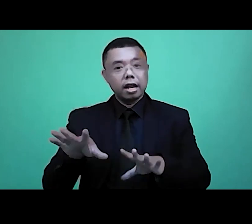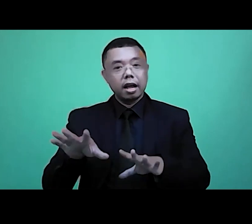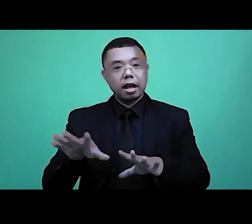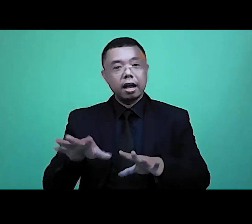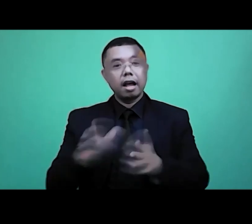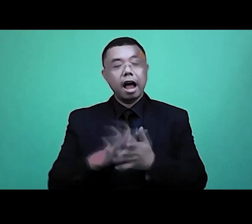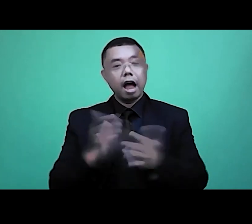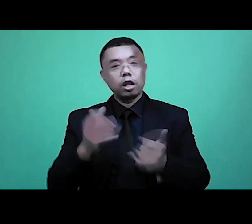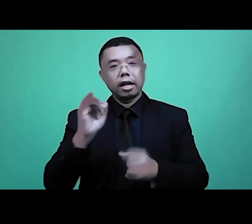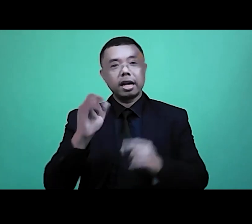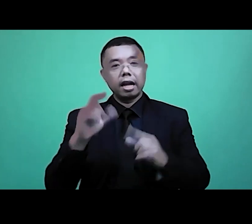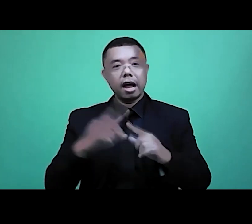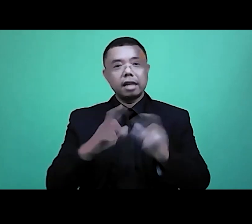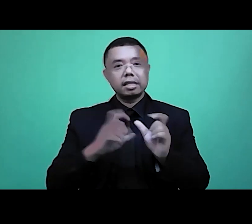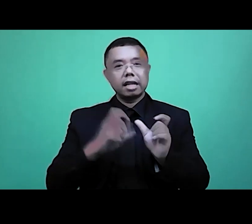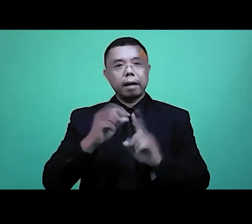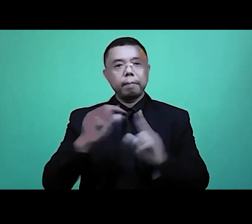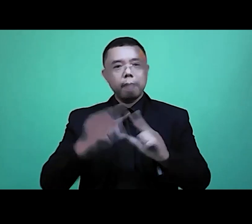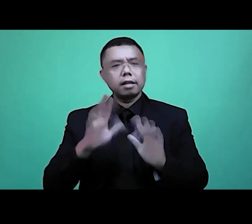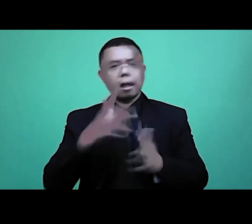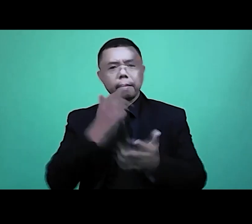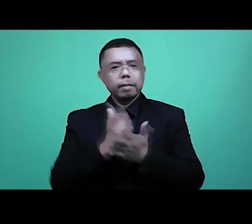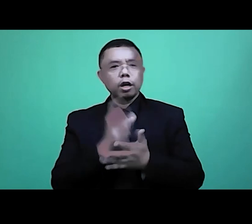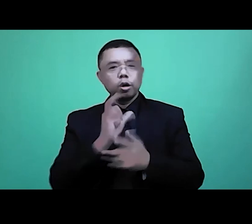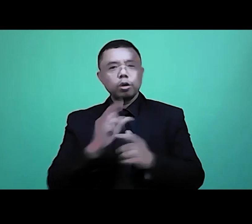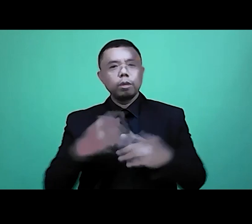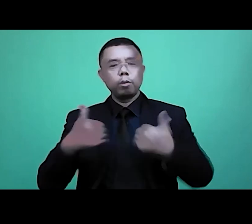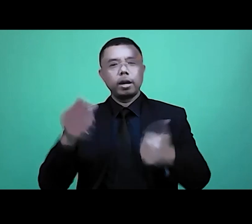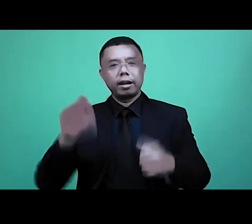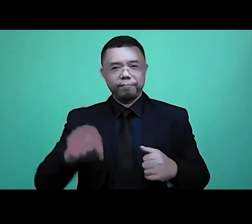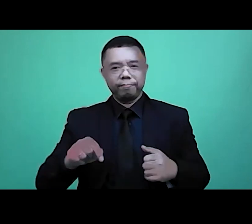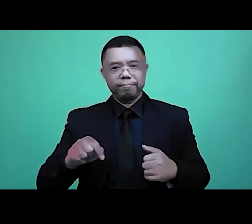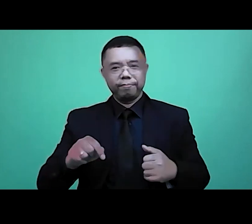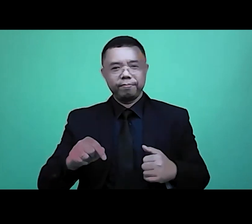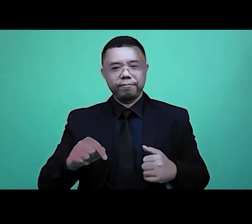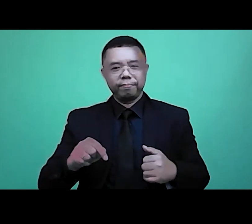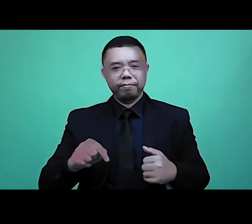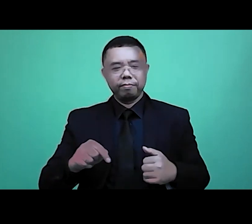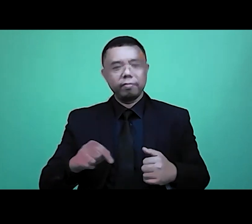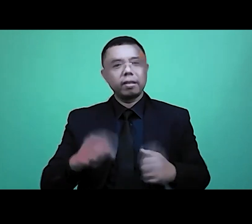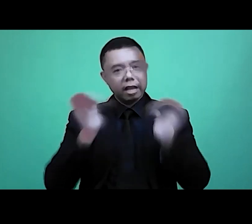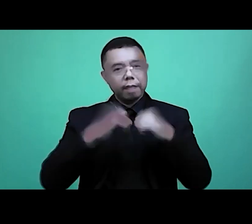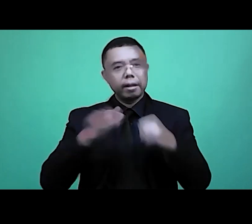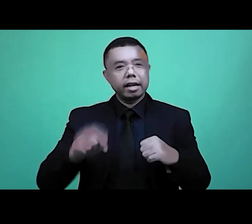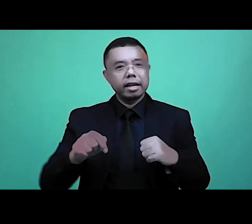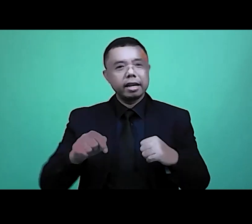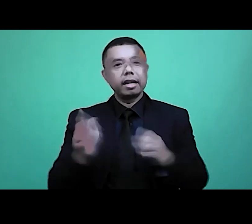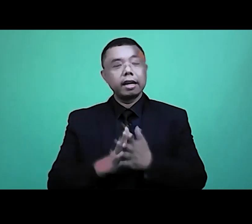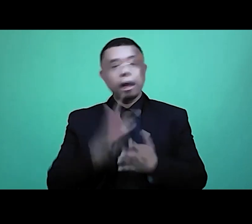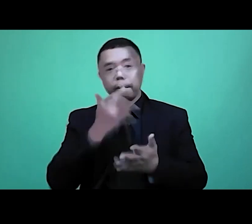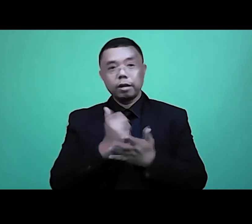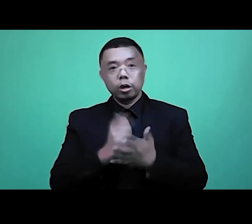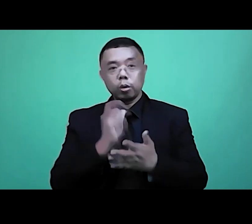this recovery. This agreement is a critical framework for our mutual economic recovery, bringing the promise of a